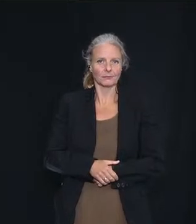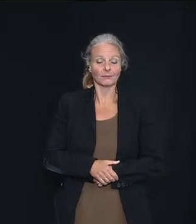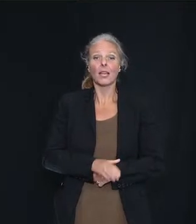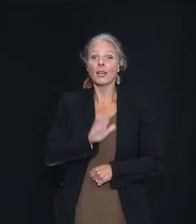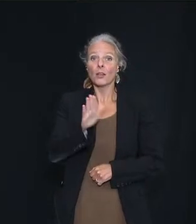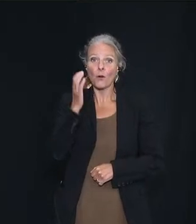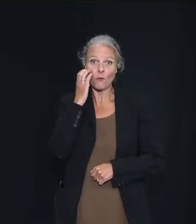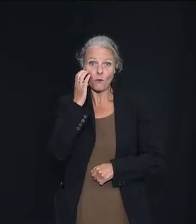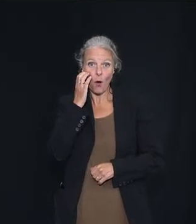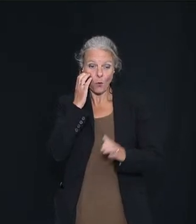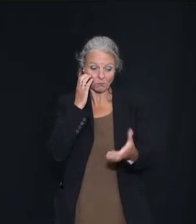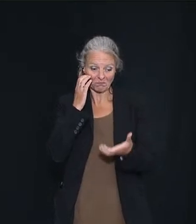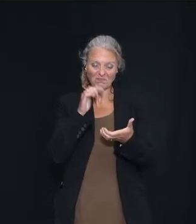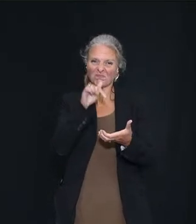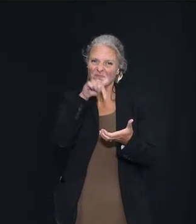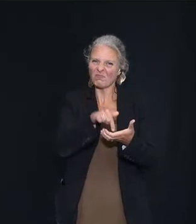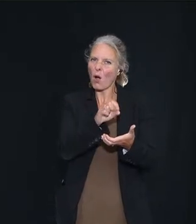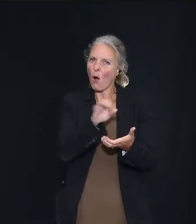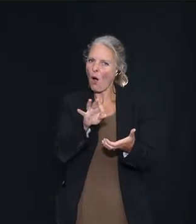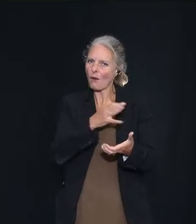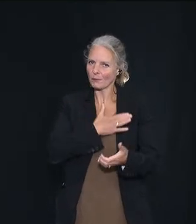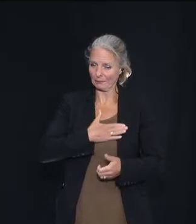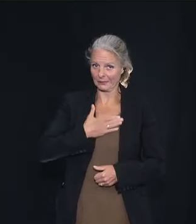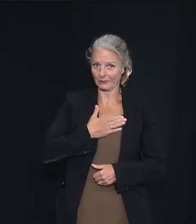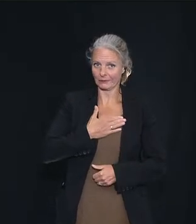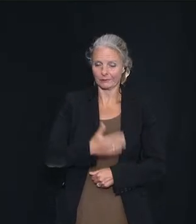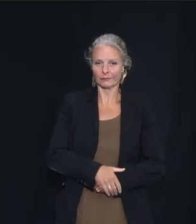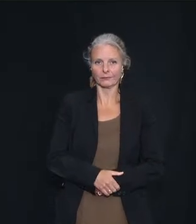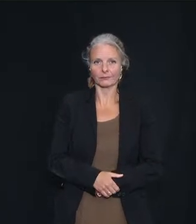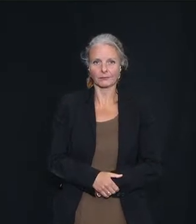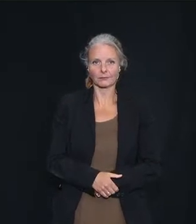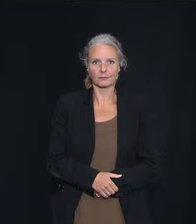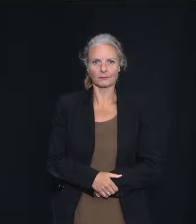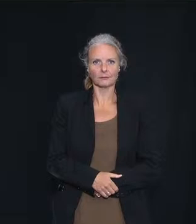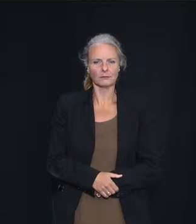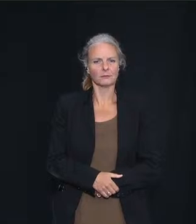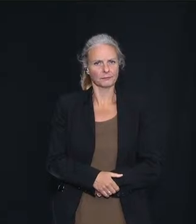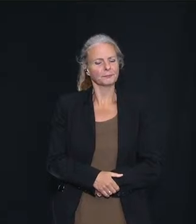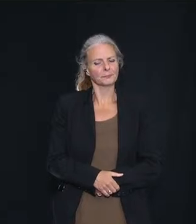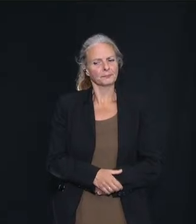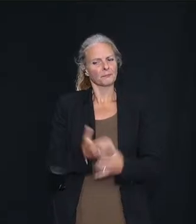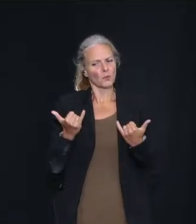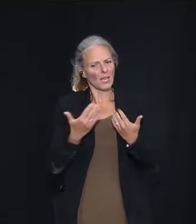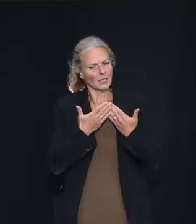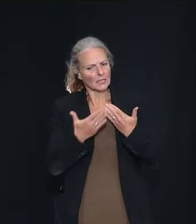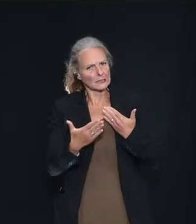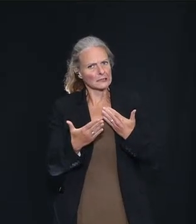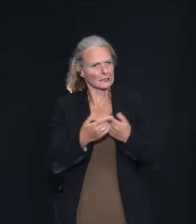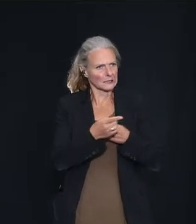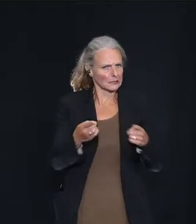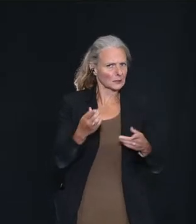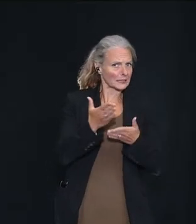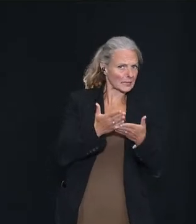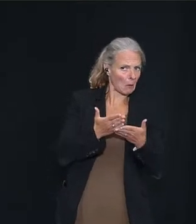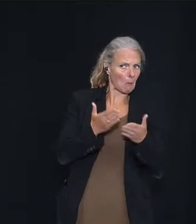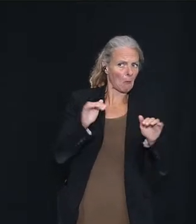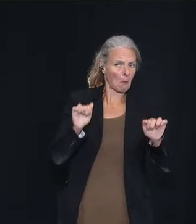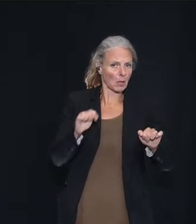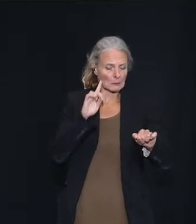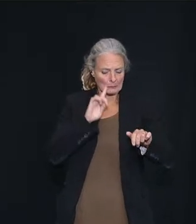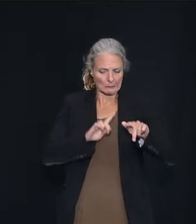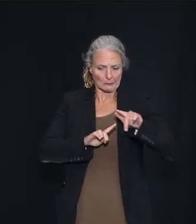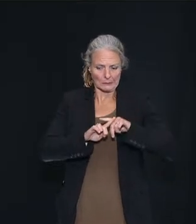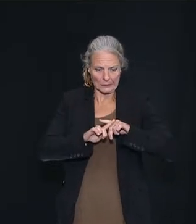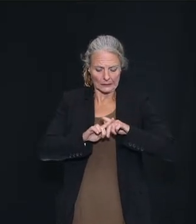that your cell phones are turned off. We understand that today might be difficult for some guests, and please note that we have